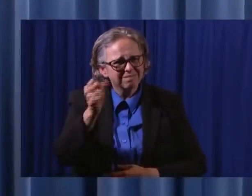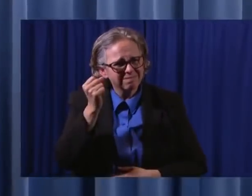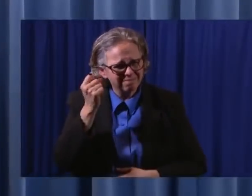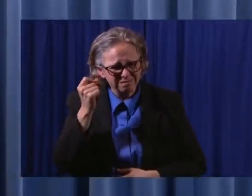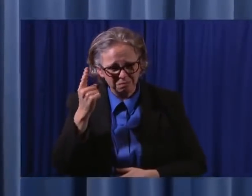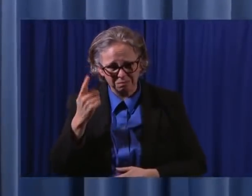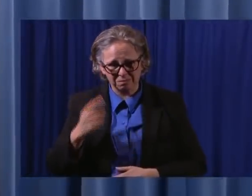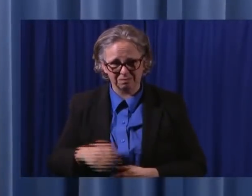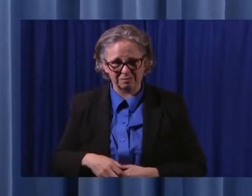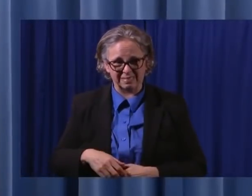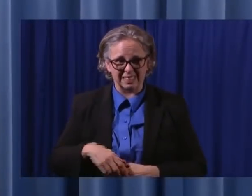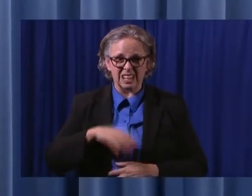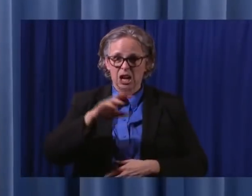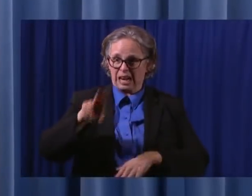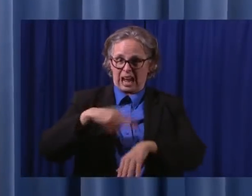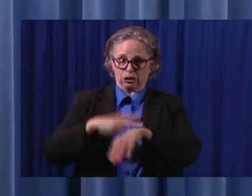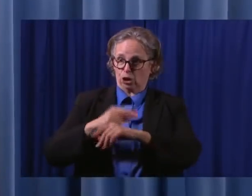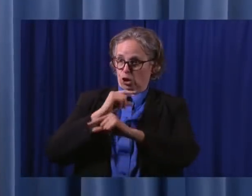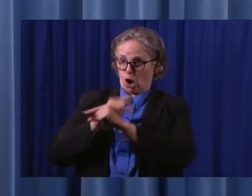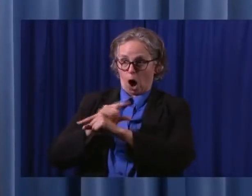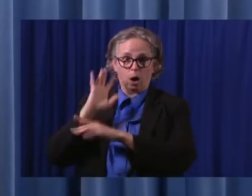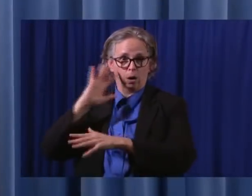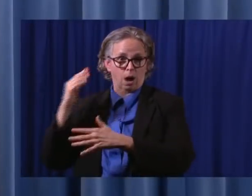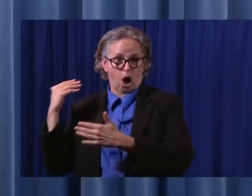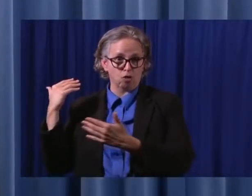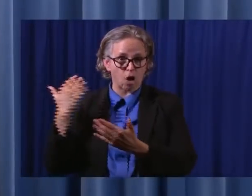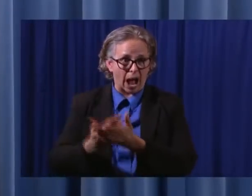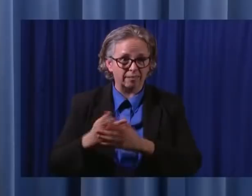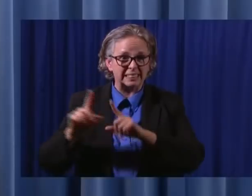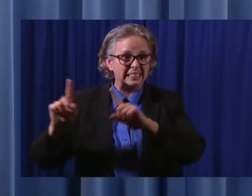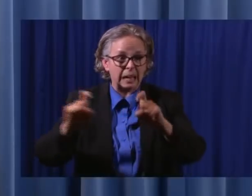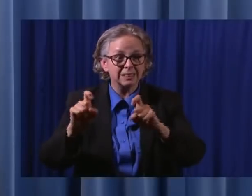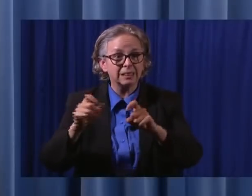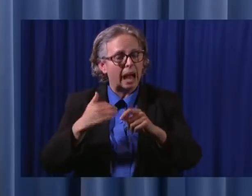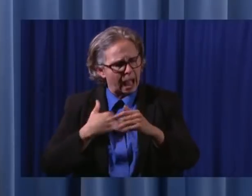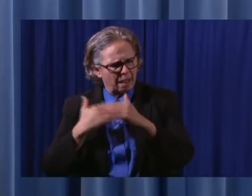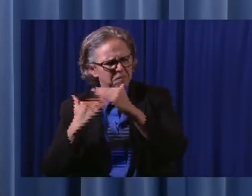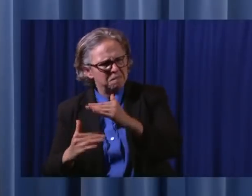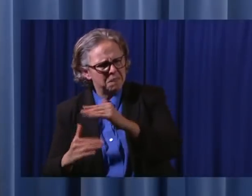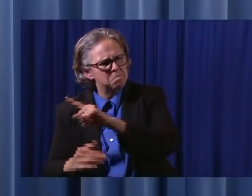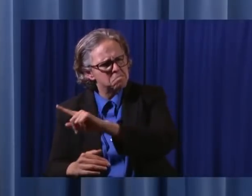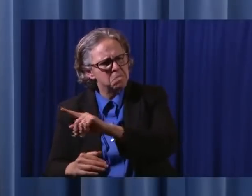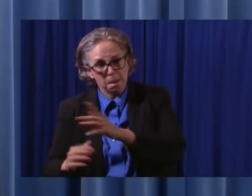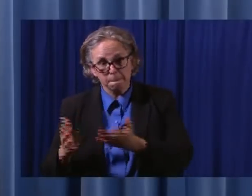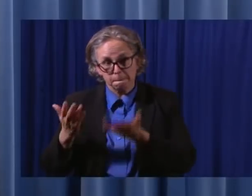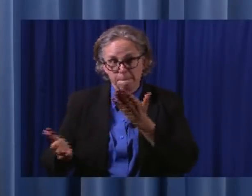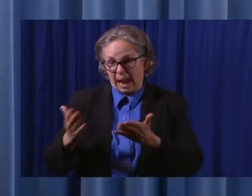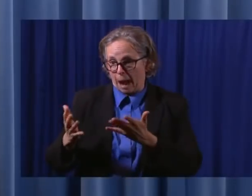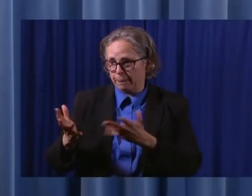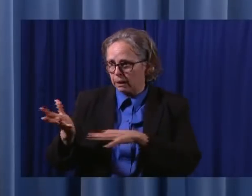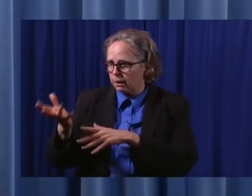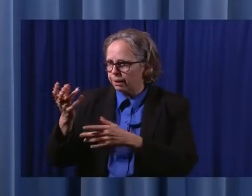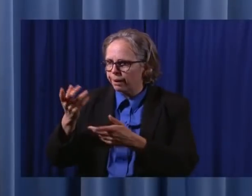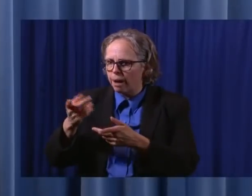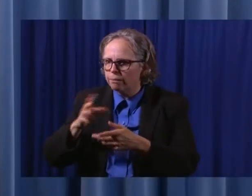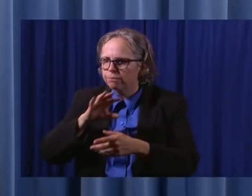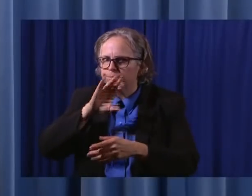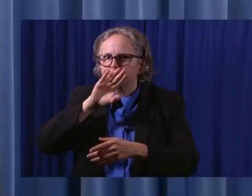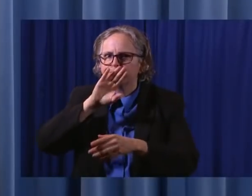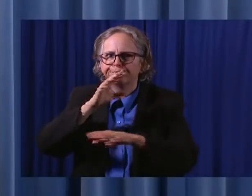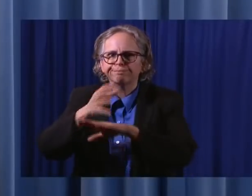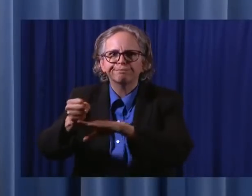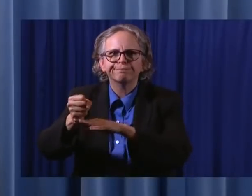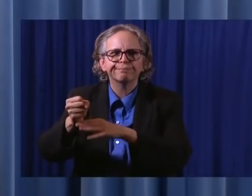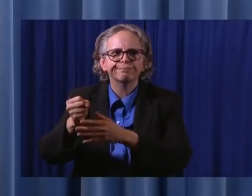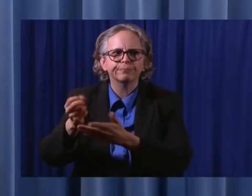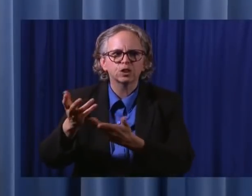those, so there is a possibility that they might run out. So we would suggest getting there early. Again, visit our